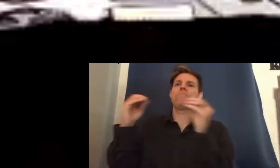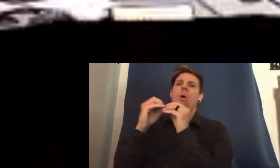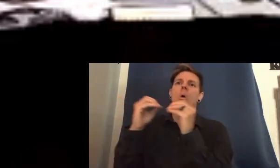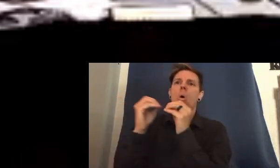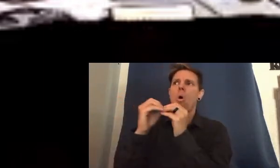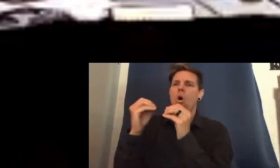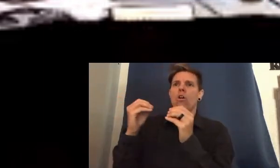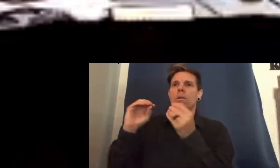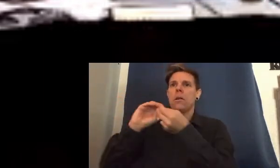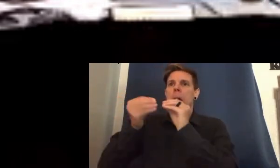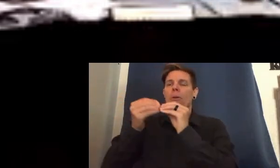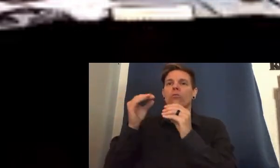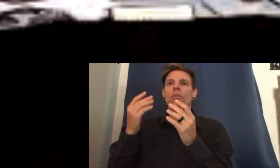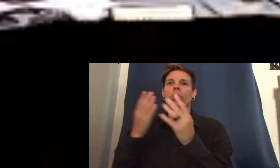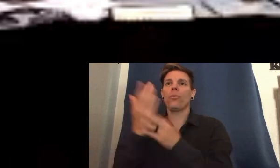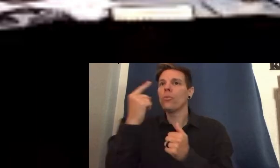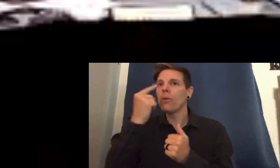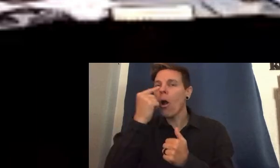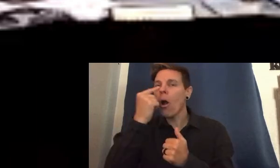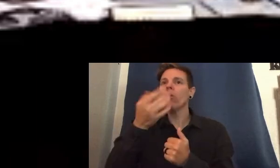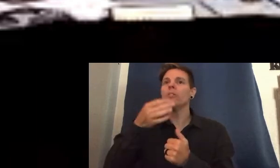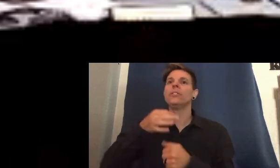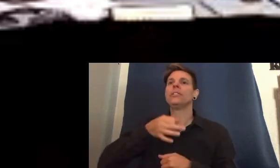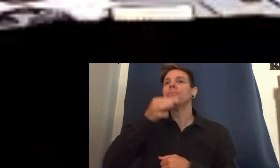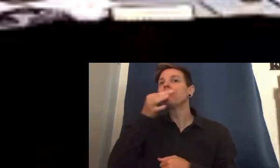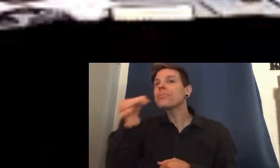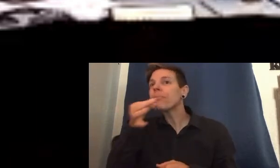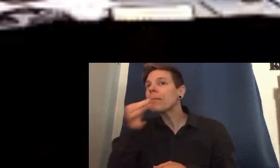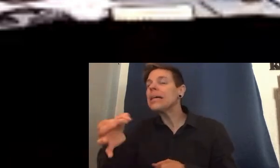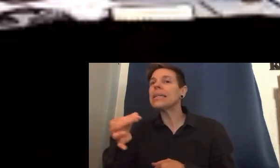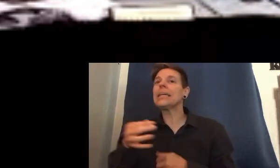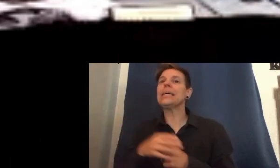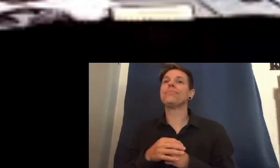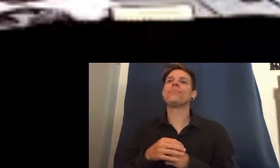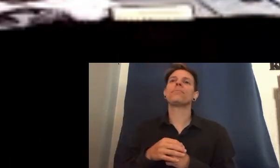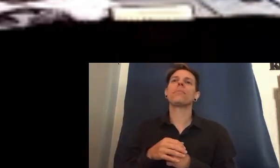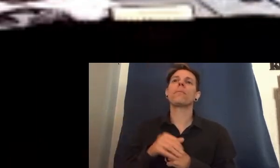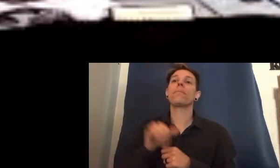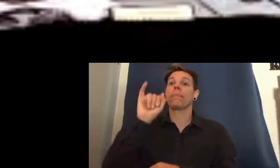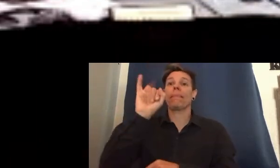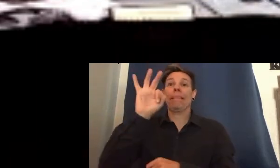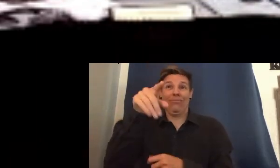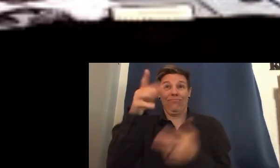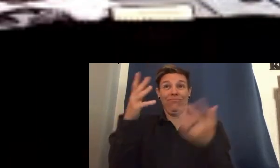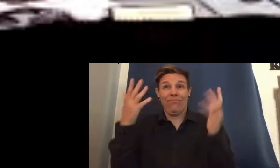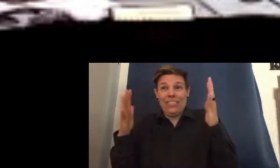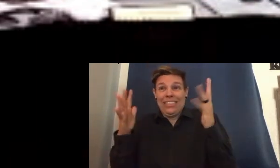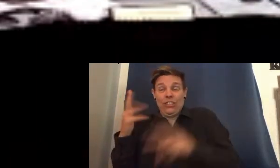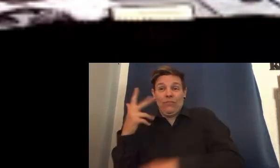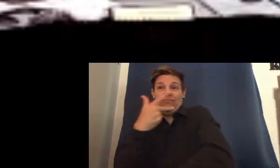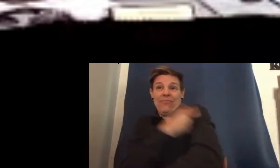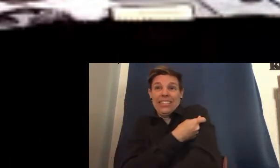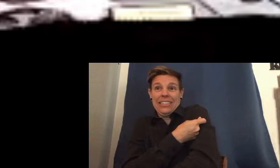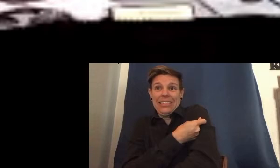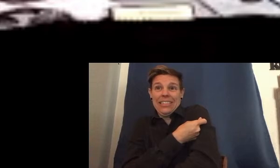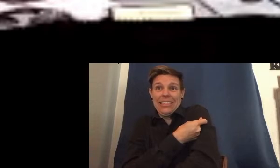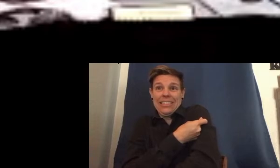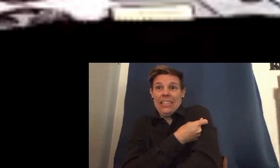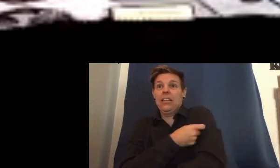the droplets, which is why even if you're vaccinated, those numbers of virus that can be in those